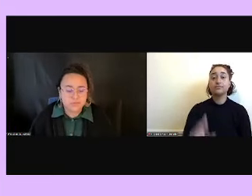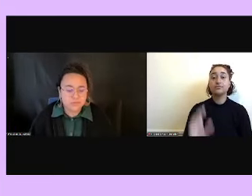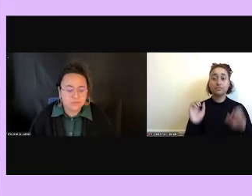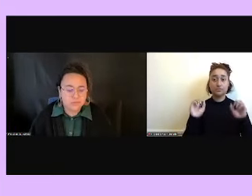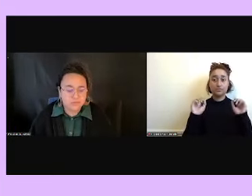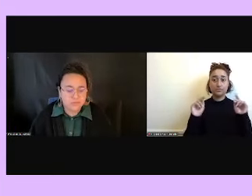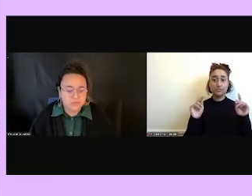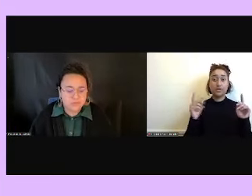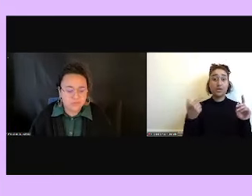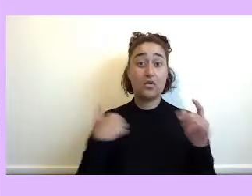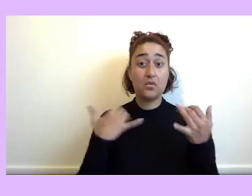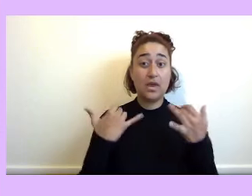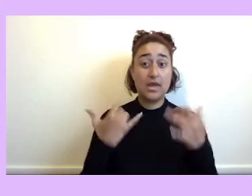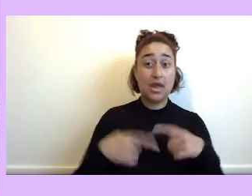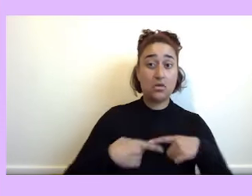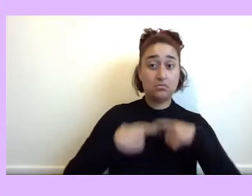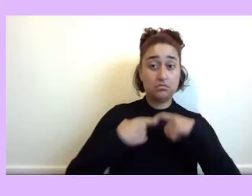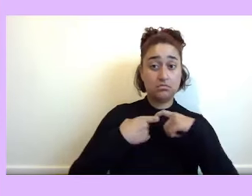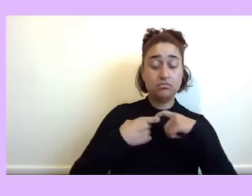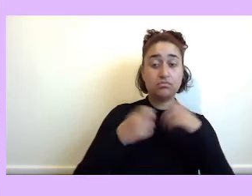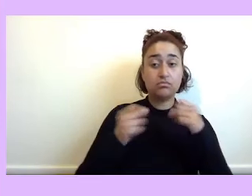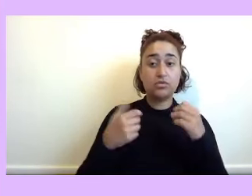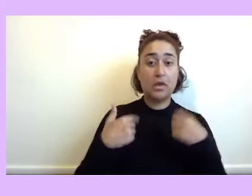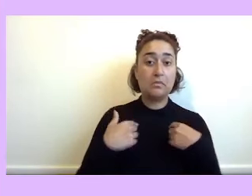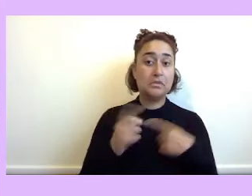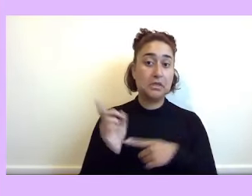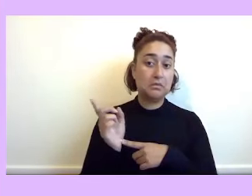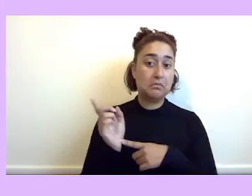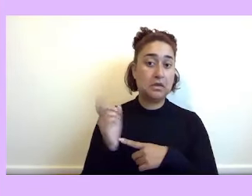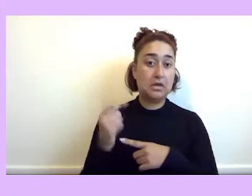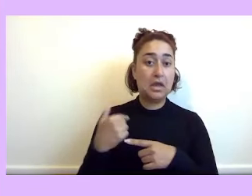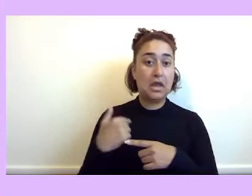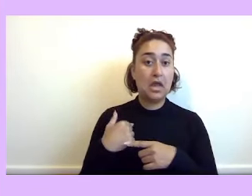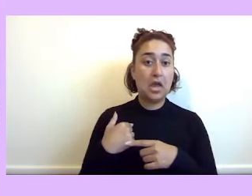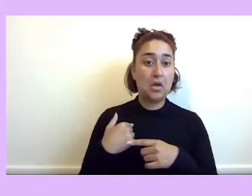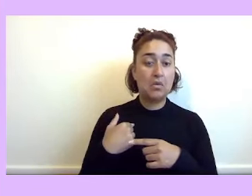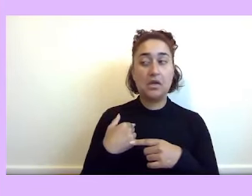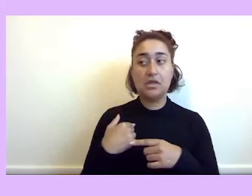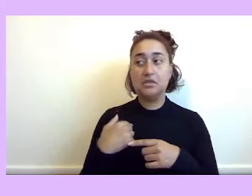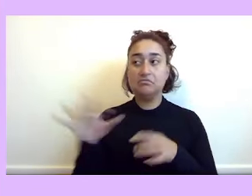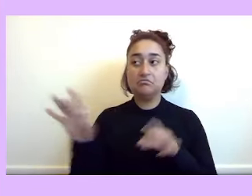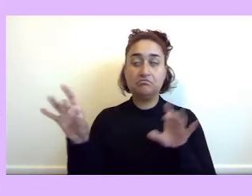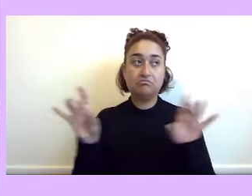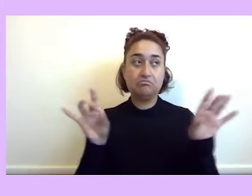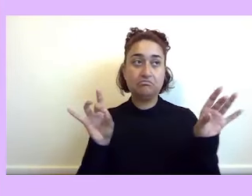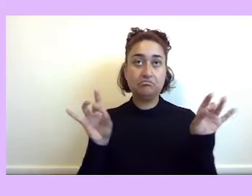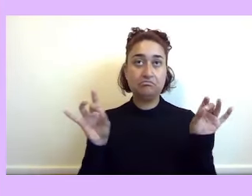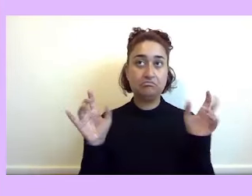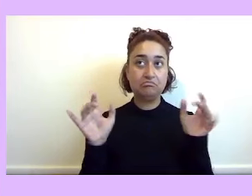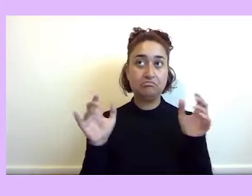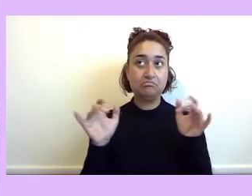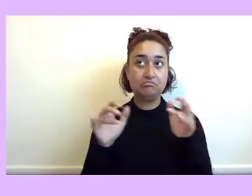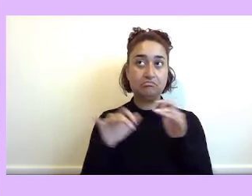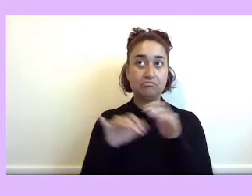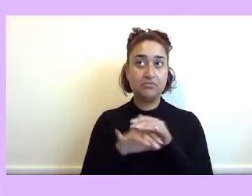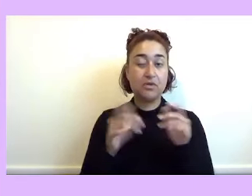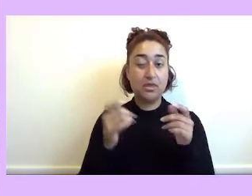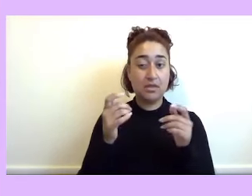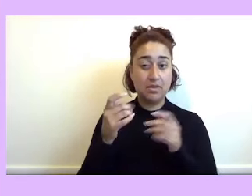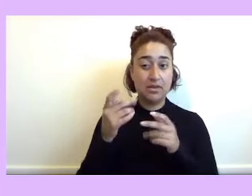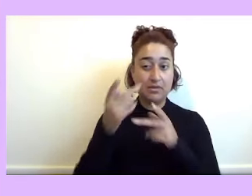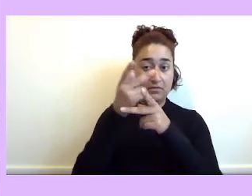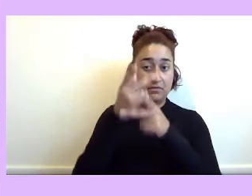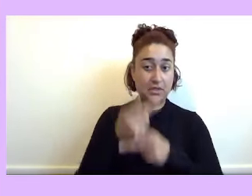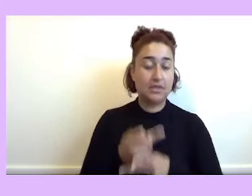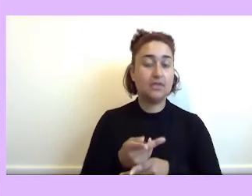we're at a moment of pause, so I'm going to take just a second. I want to pull a couple threads together and do a moment of housekeeping. Here's what I'm